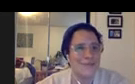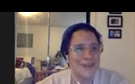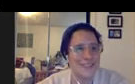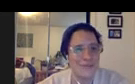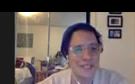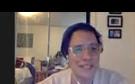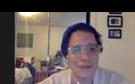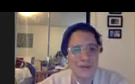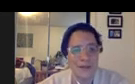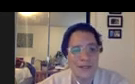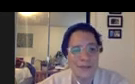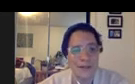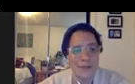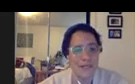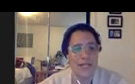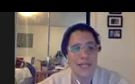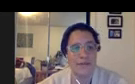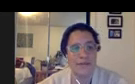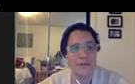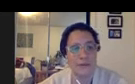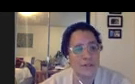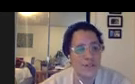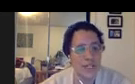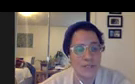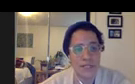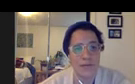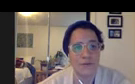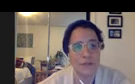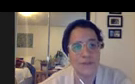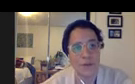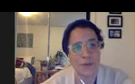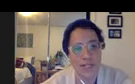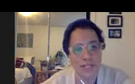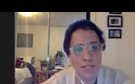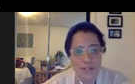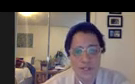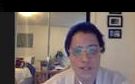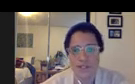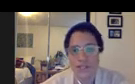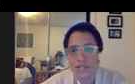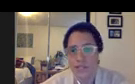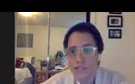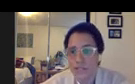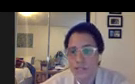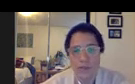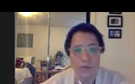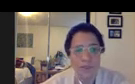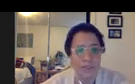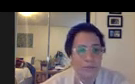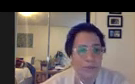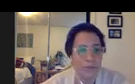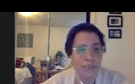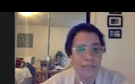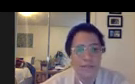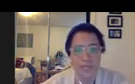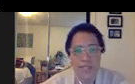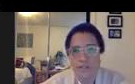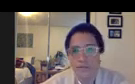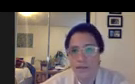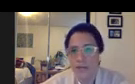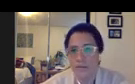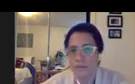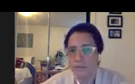tools on Microsoft Teams, so perhaps Kevin or James can inform me if anyone has any questions that people would